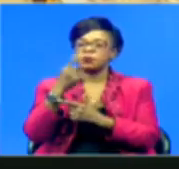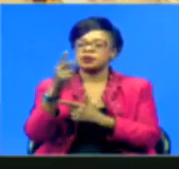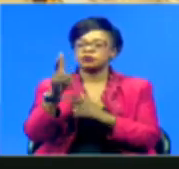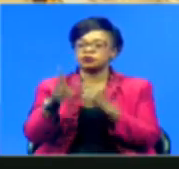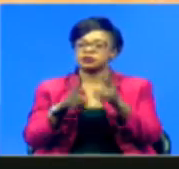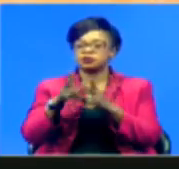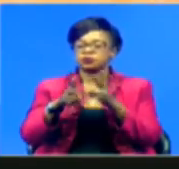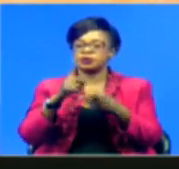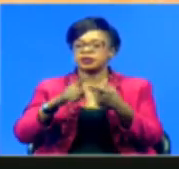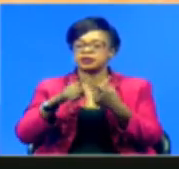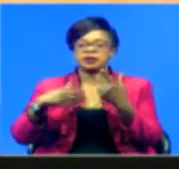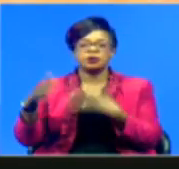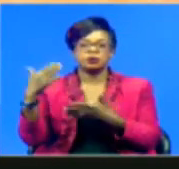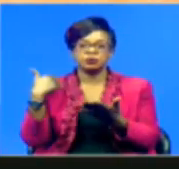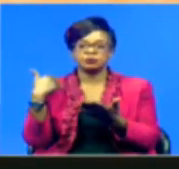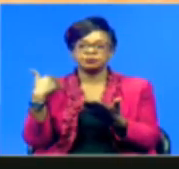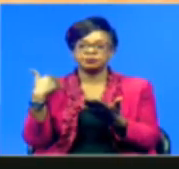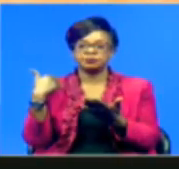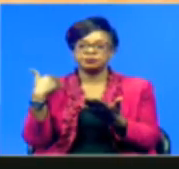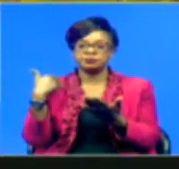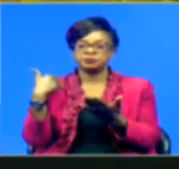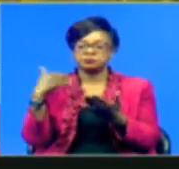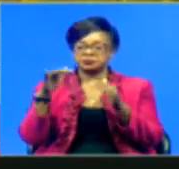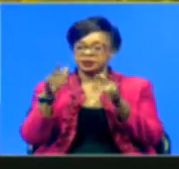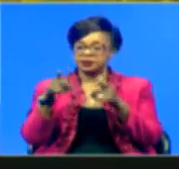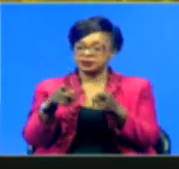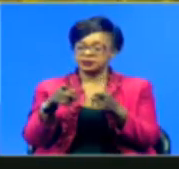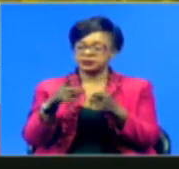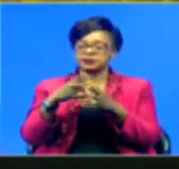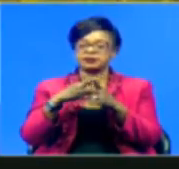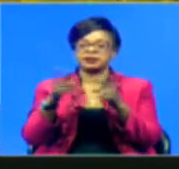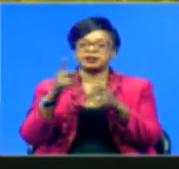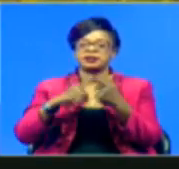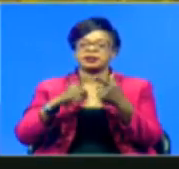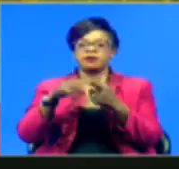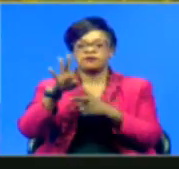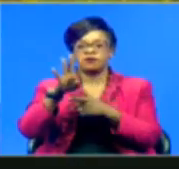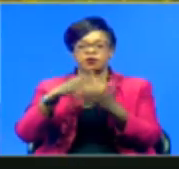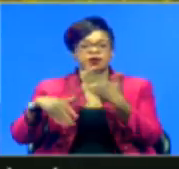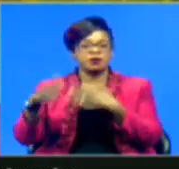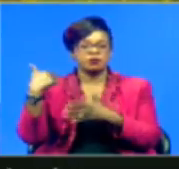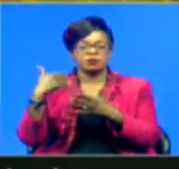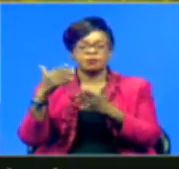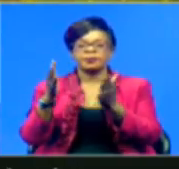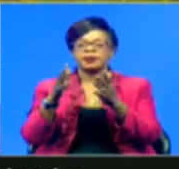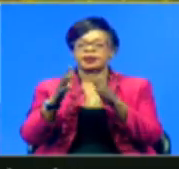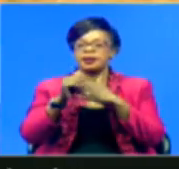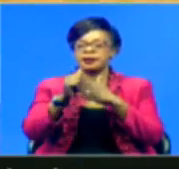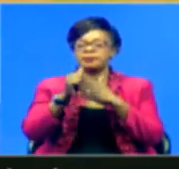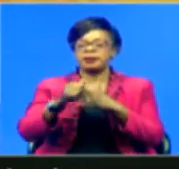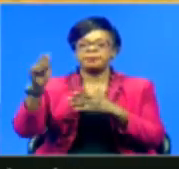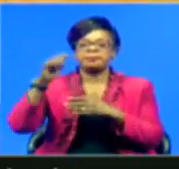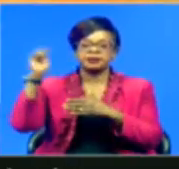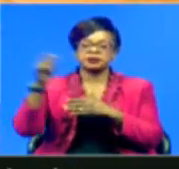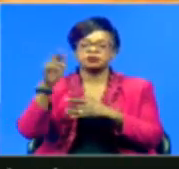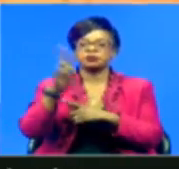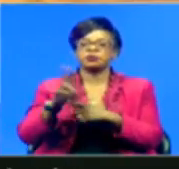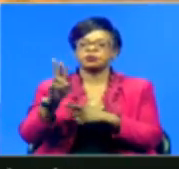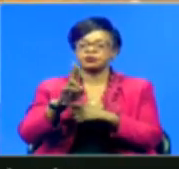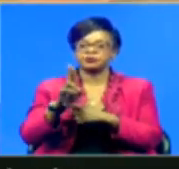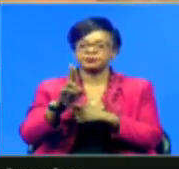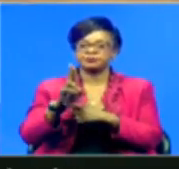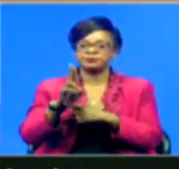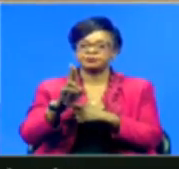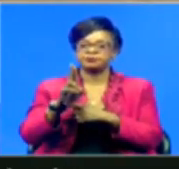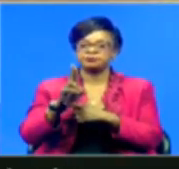years ago. It all started 4 years ago with a groundbreaking ceremony led by President Uhuru Kenyatta. Step